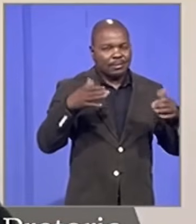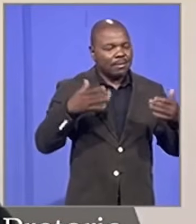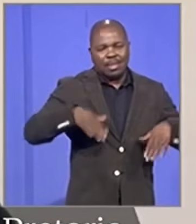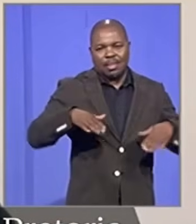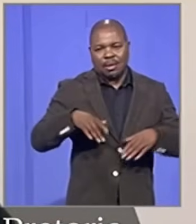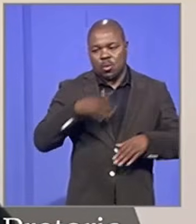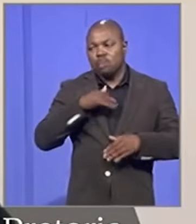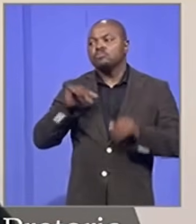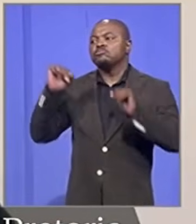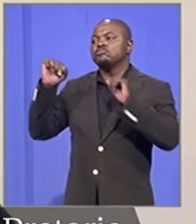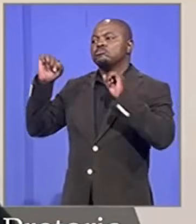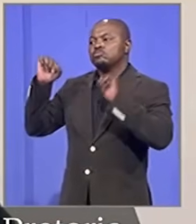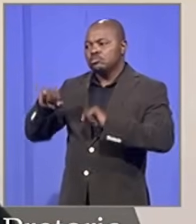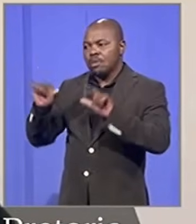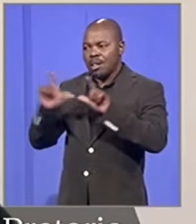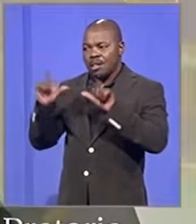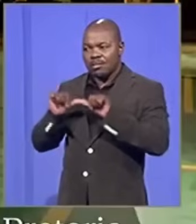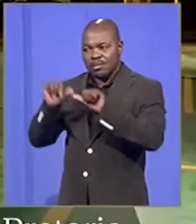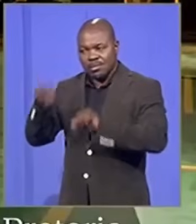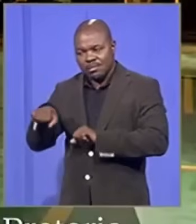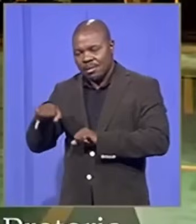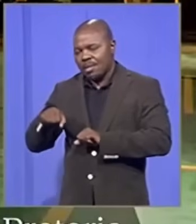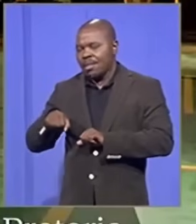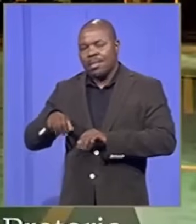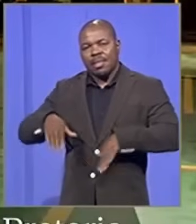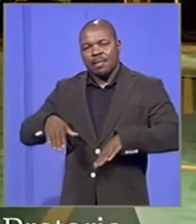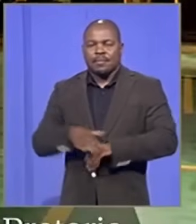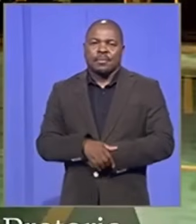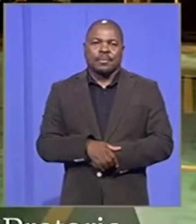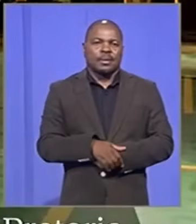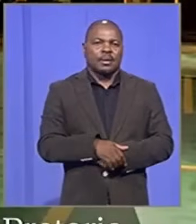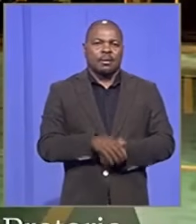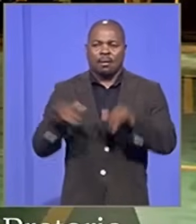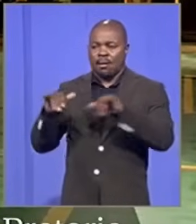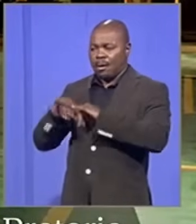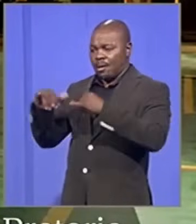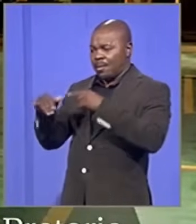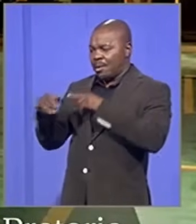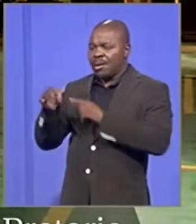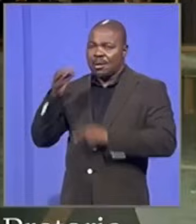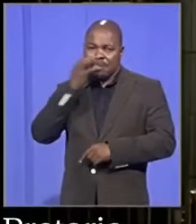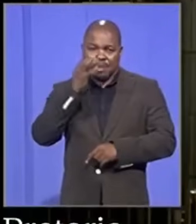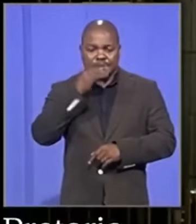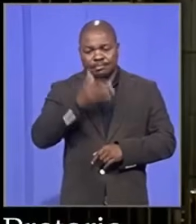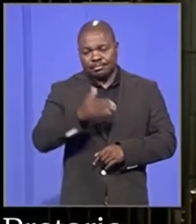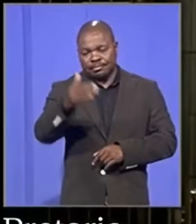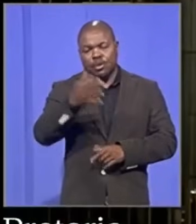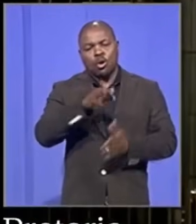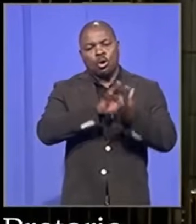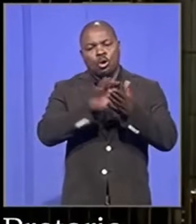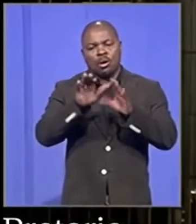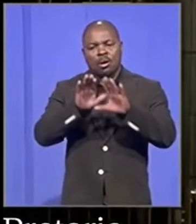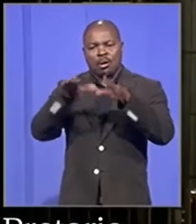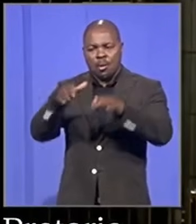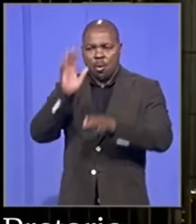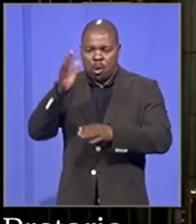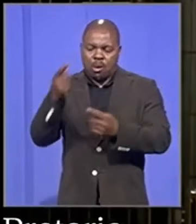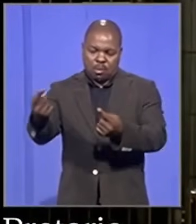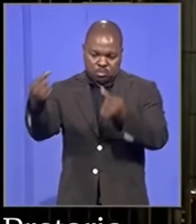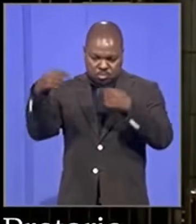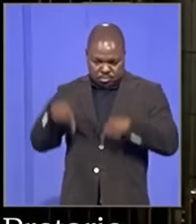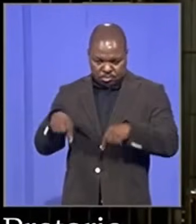to grant the license or not. Bolaodi ba setlamo bo supile fa go tle go thapiwa kontraka eo e tlileng go netefatsa